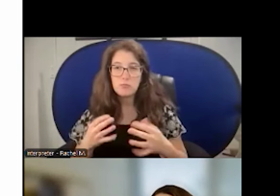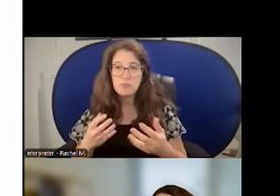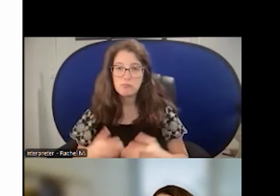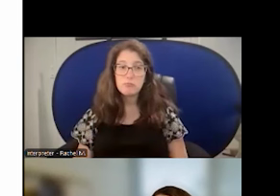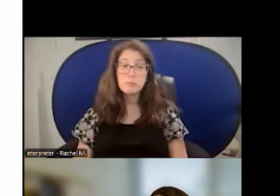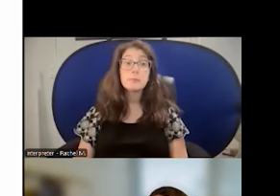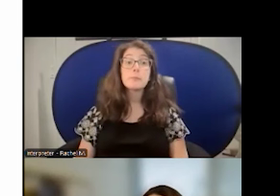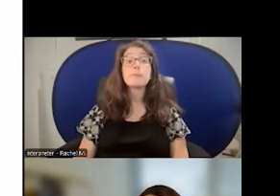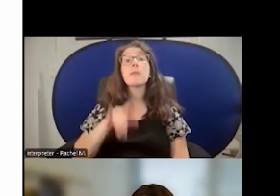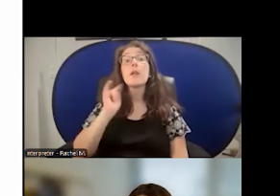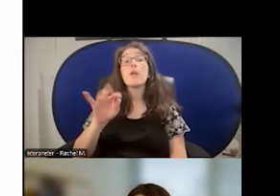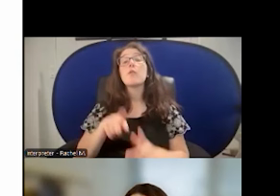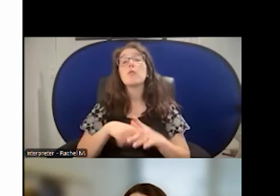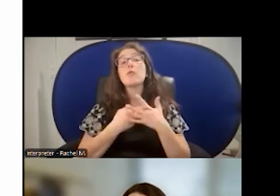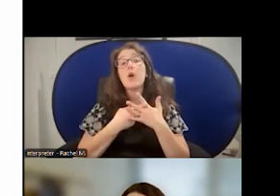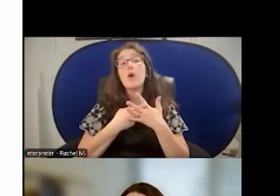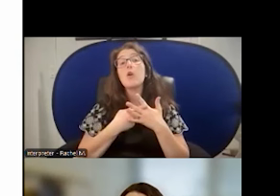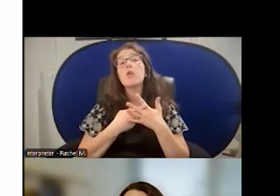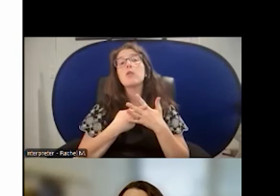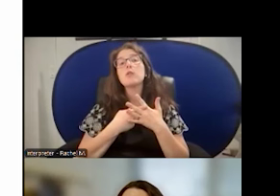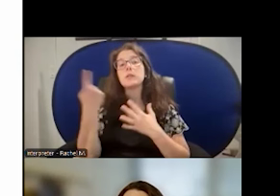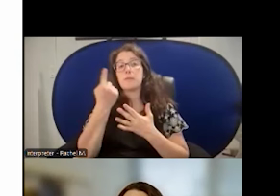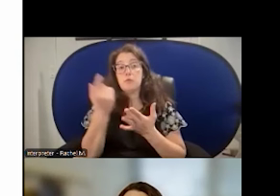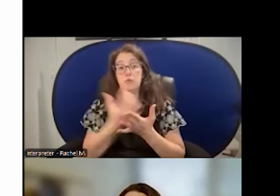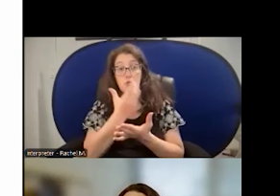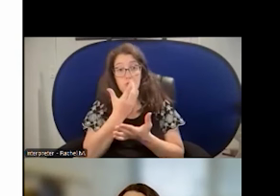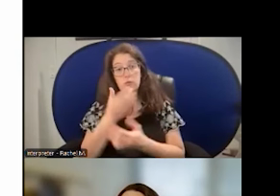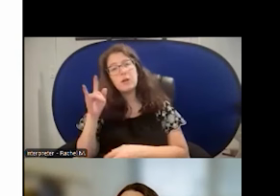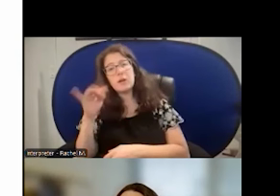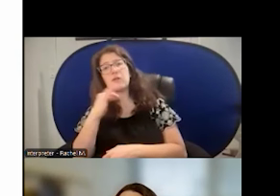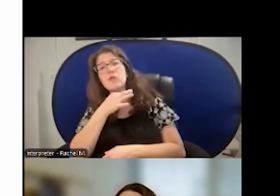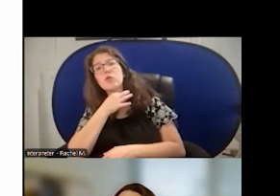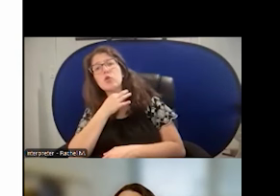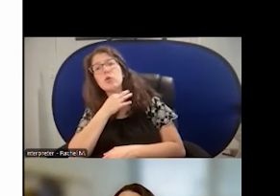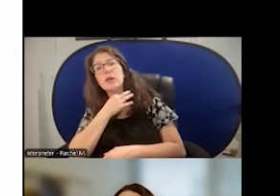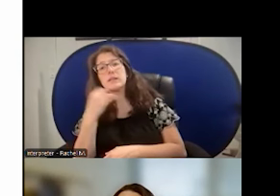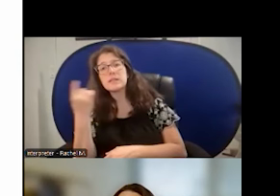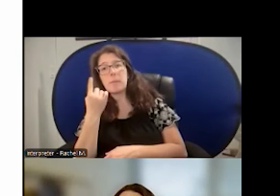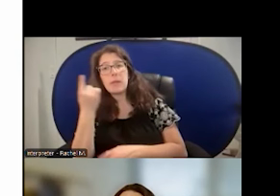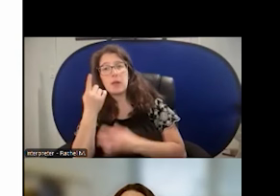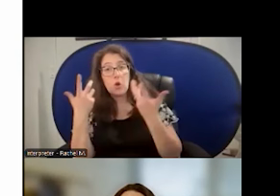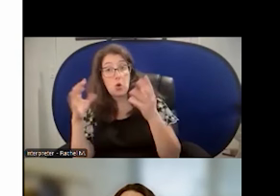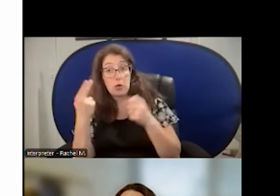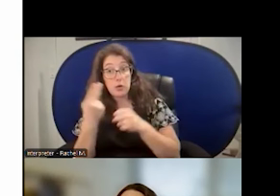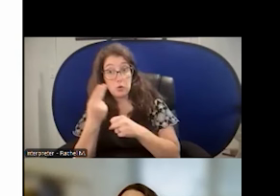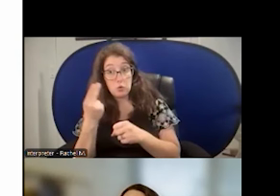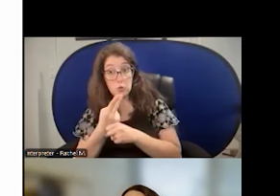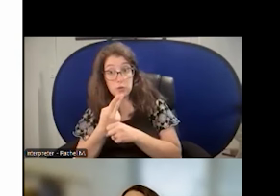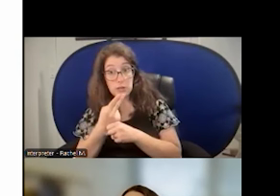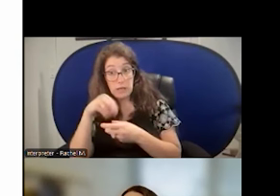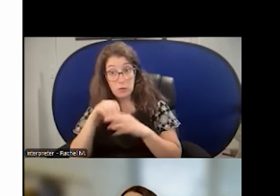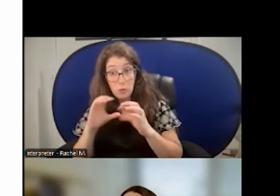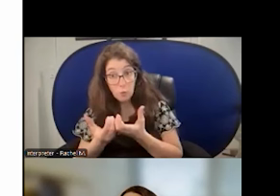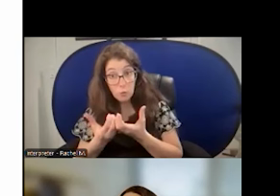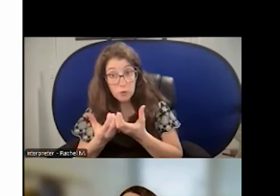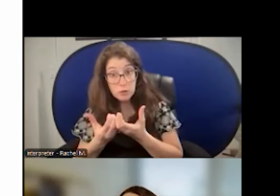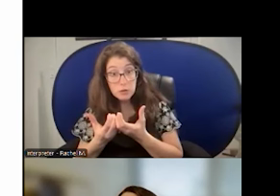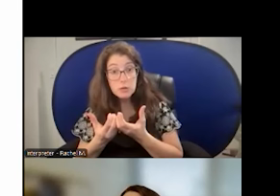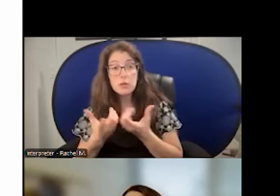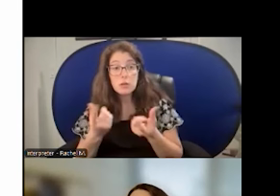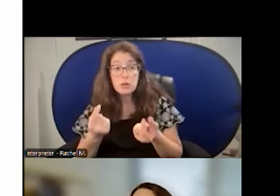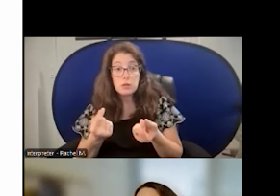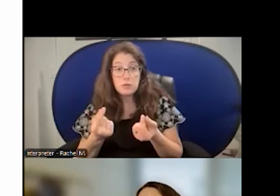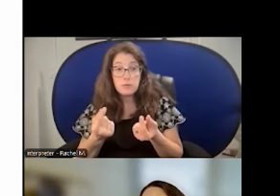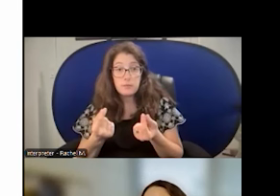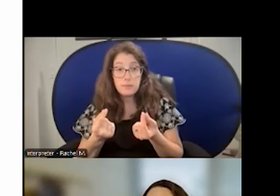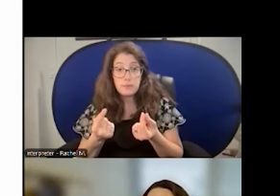So if you're starting with something new, or if you're just curious about something that you're already using in a course, the first thing